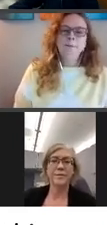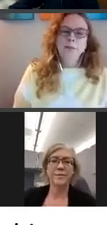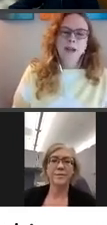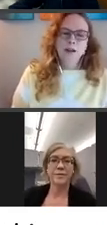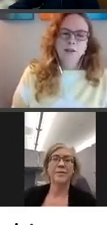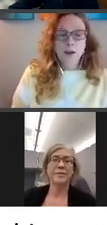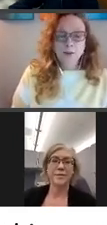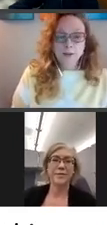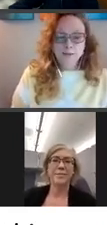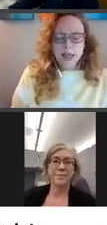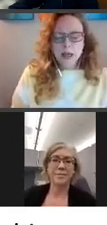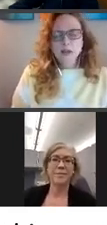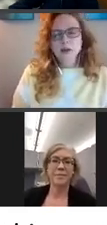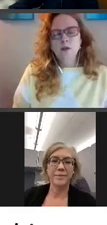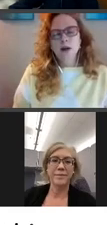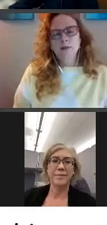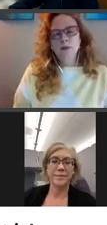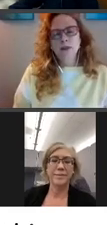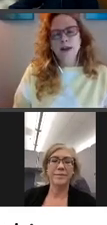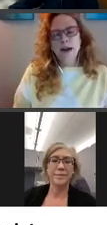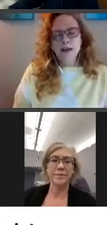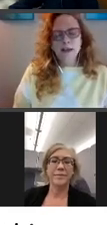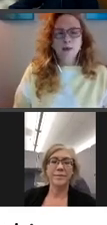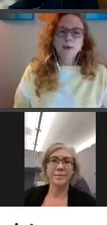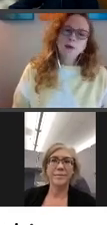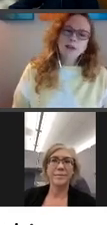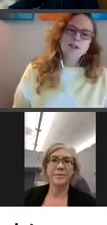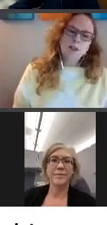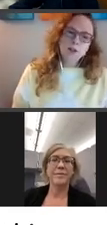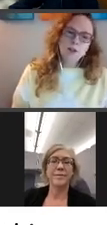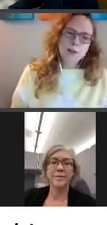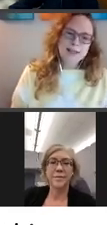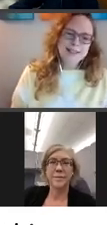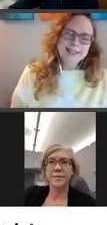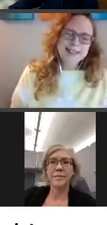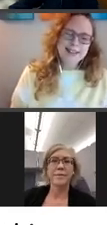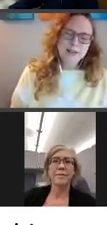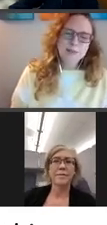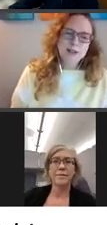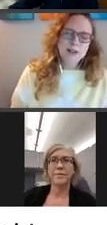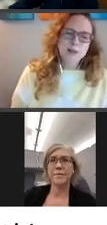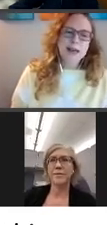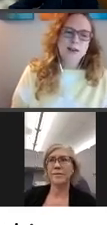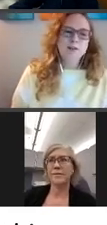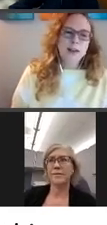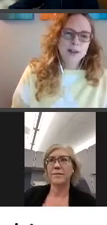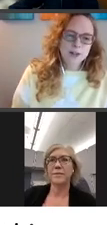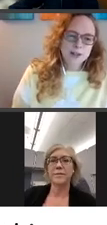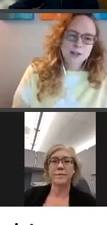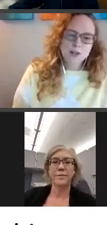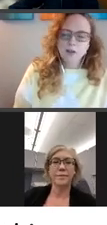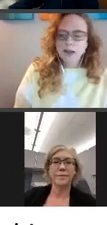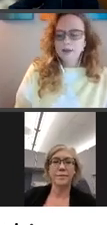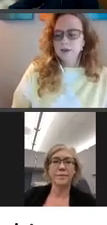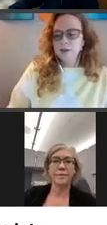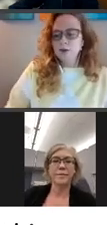linked forever. So with that, I think what we're going to do is just mention that we have an